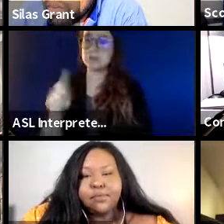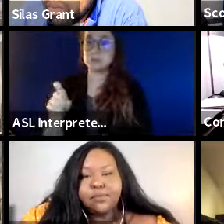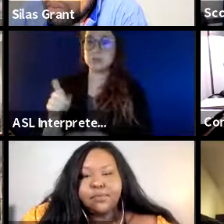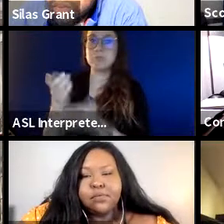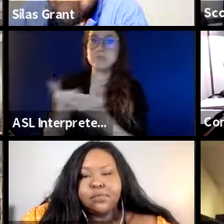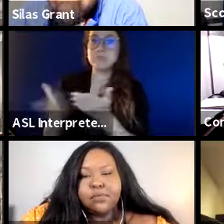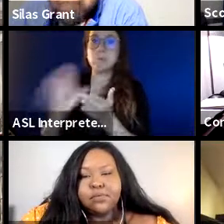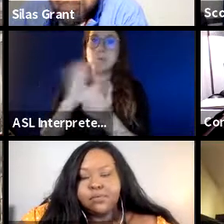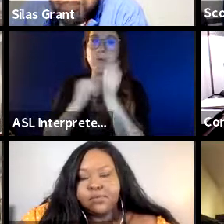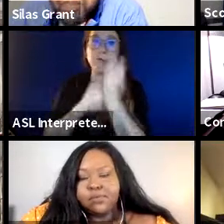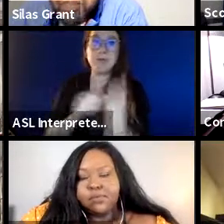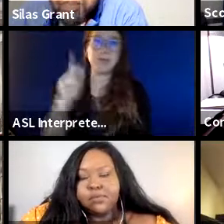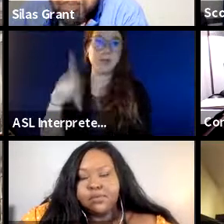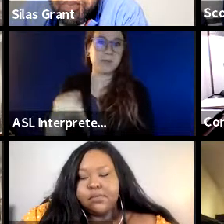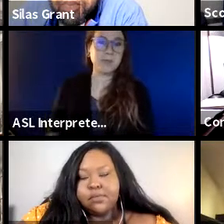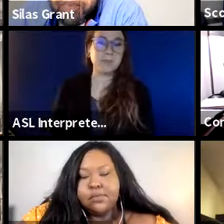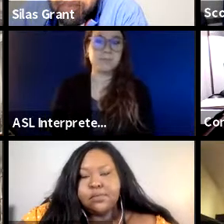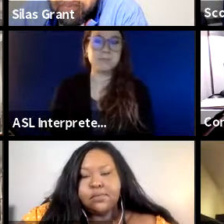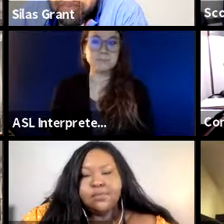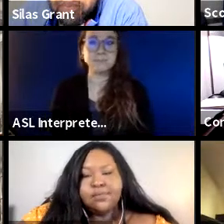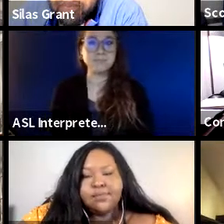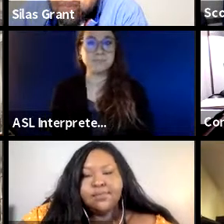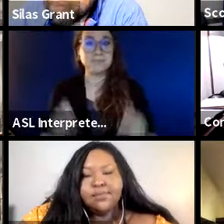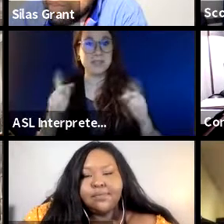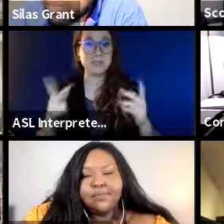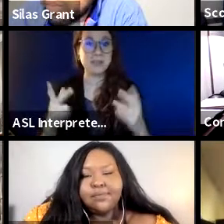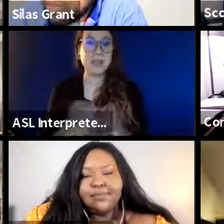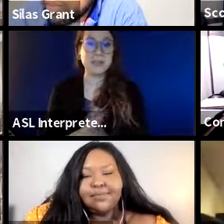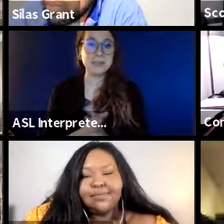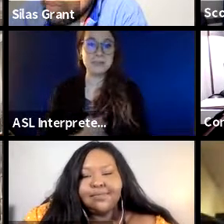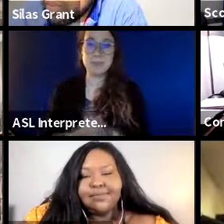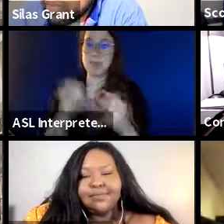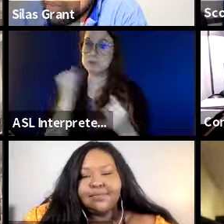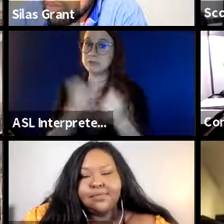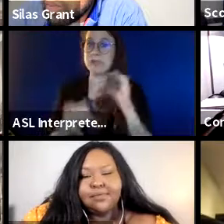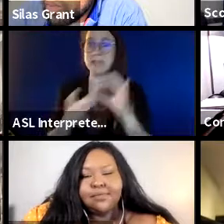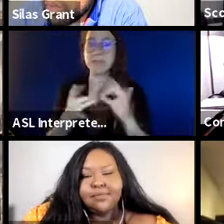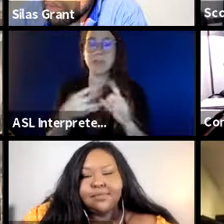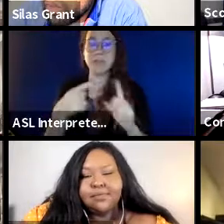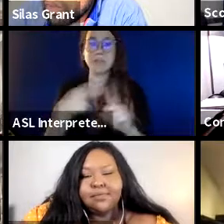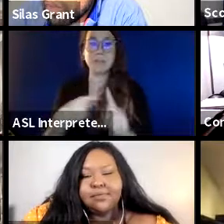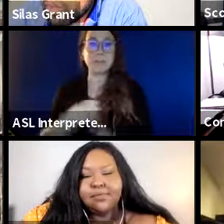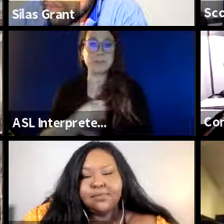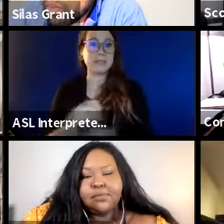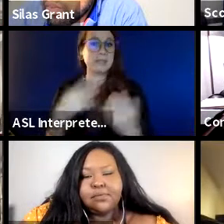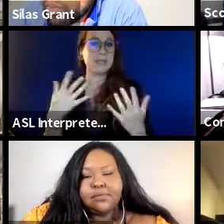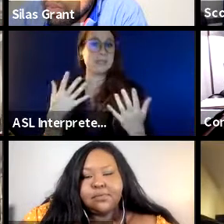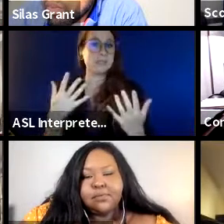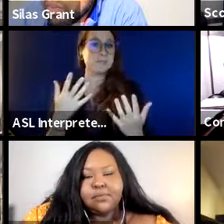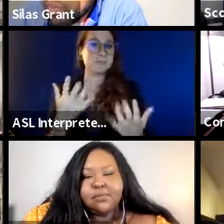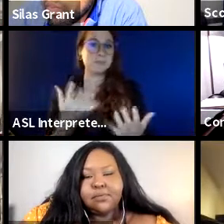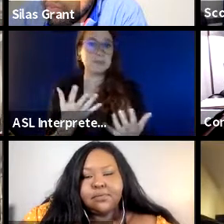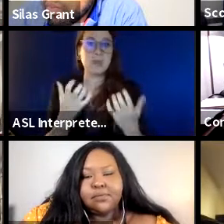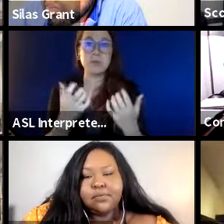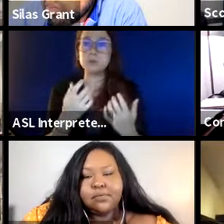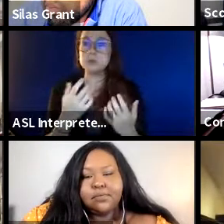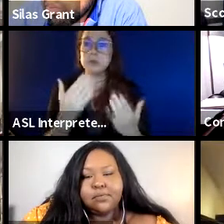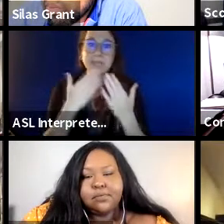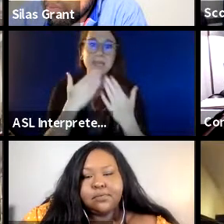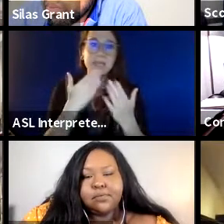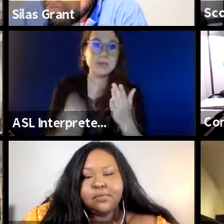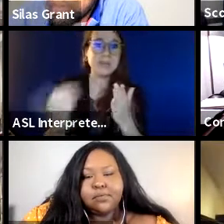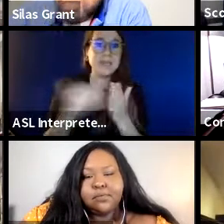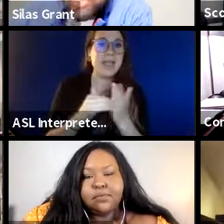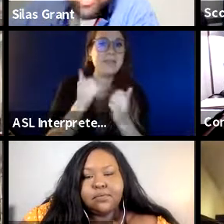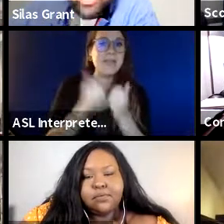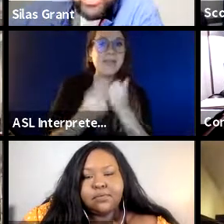following up. Okay. All right. So those are the last comments from me. I just want to say another thank you to everyone for